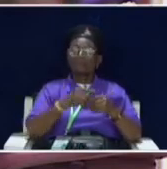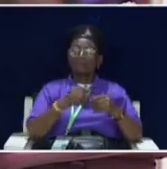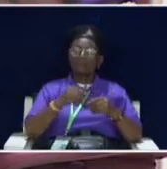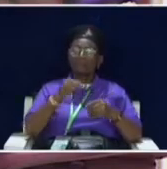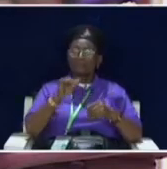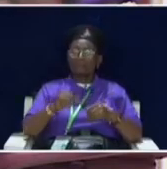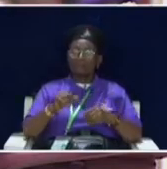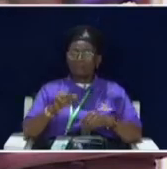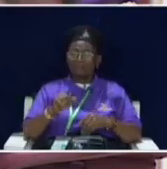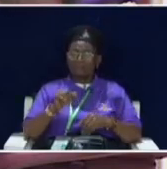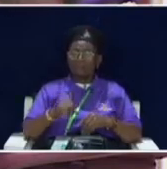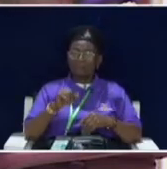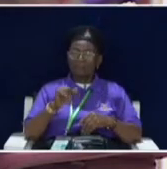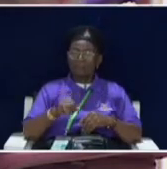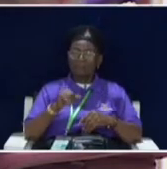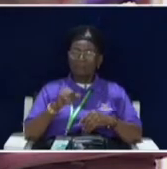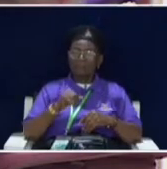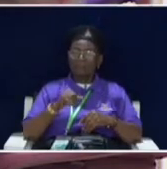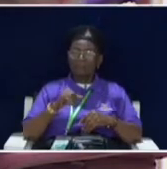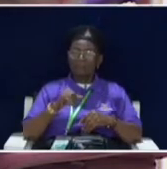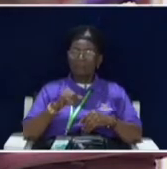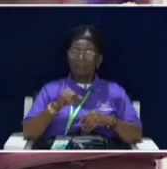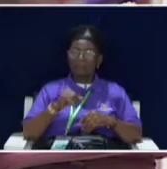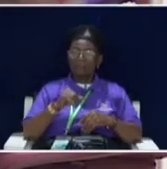you. Looto, looto, mo ti ri o.